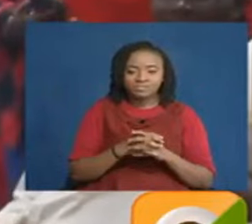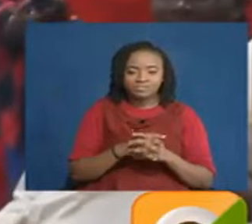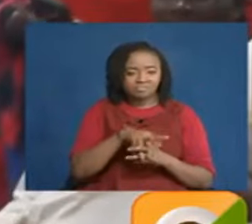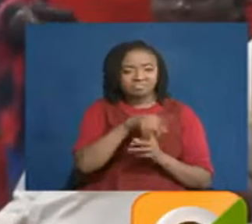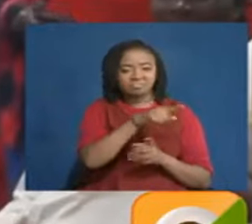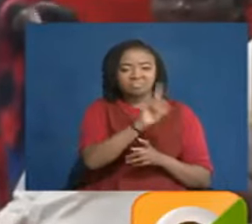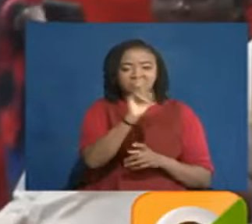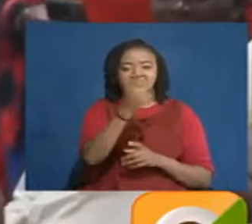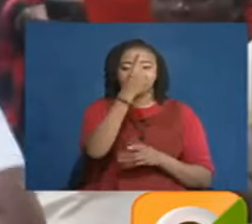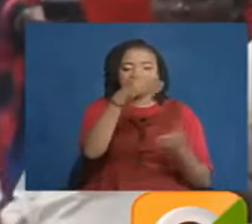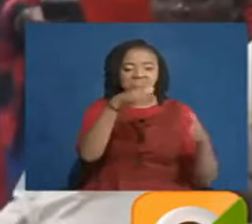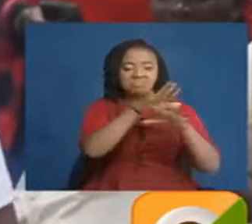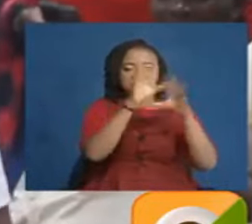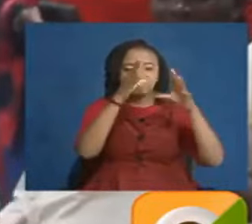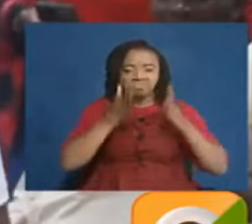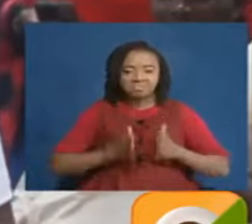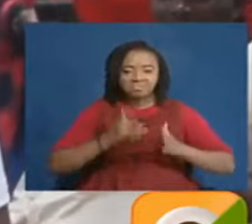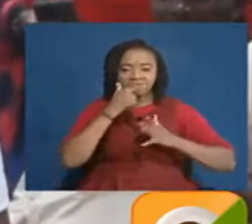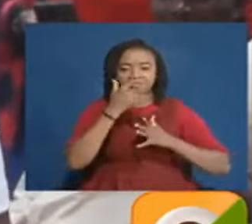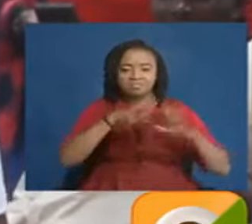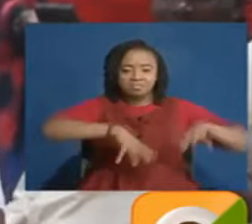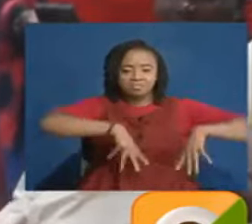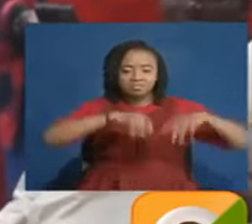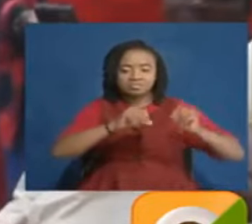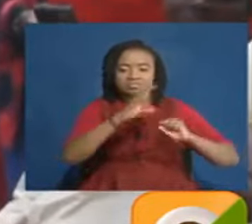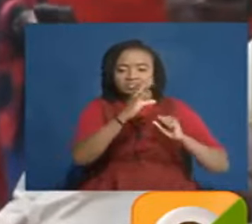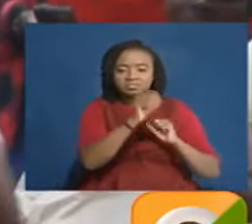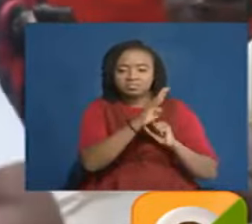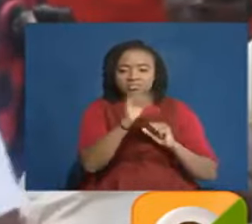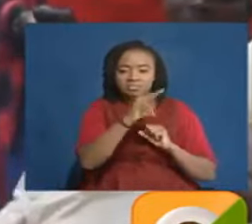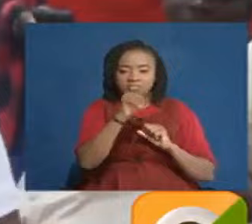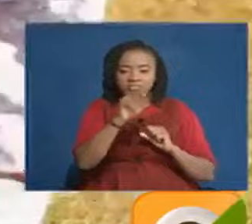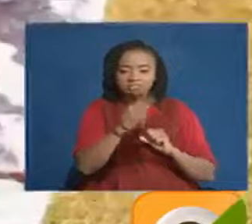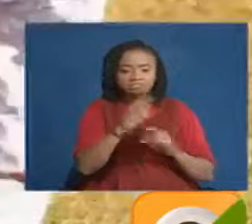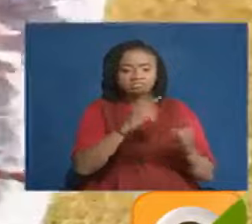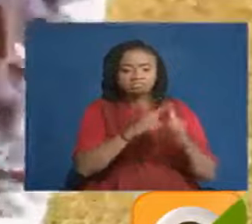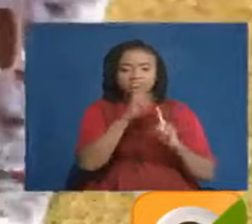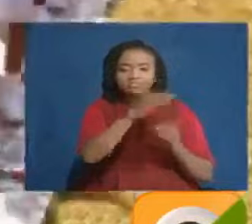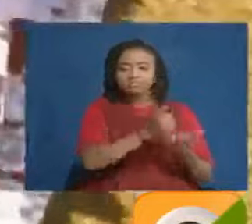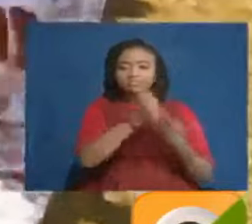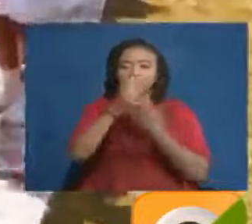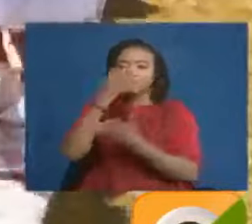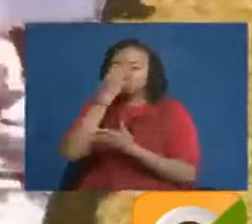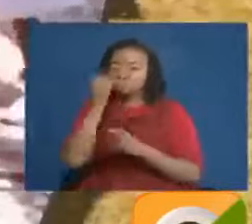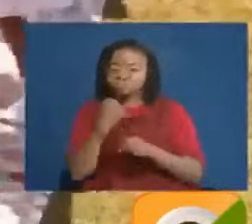yeye asaidie rais kufanya kazi, yeye kazi yake ni kupigana na president.